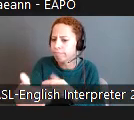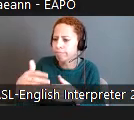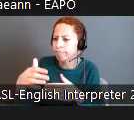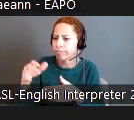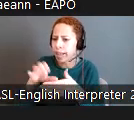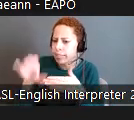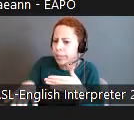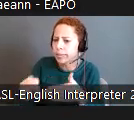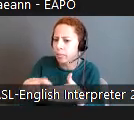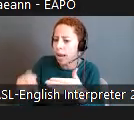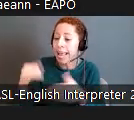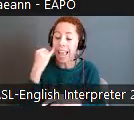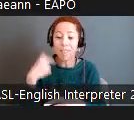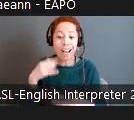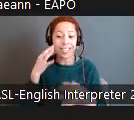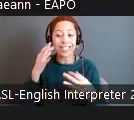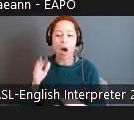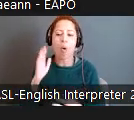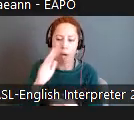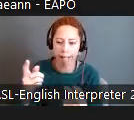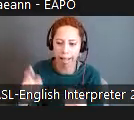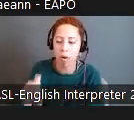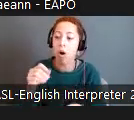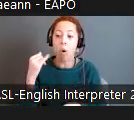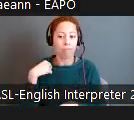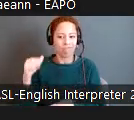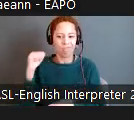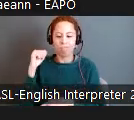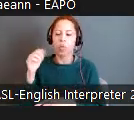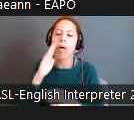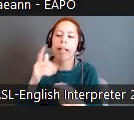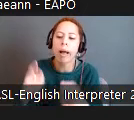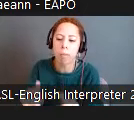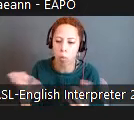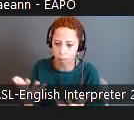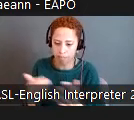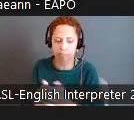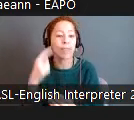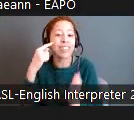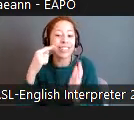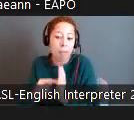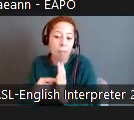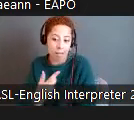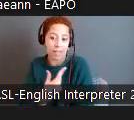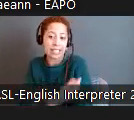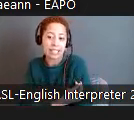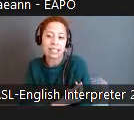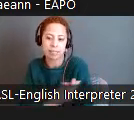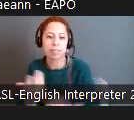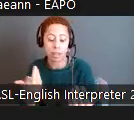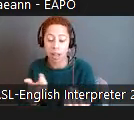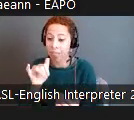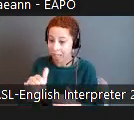a decision or not making a decision. So the example I always provide is vaccines, right? Does the person have an ability